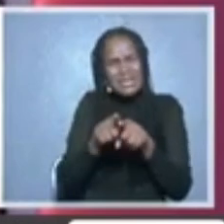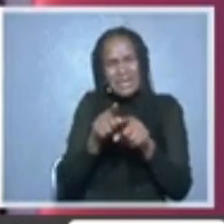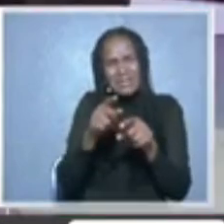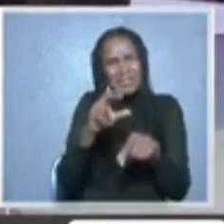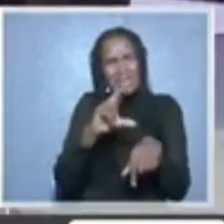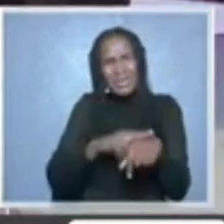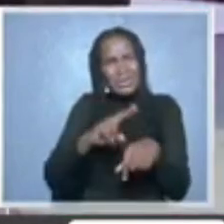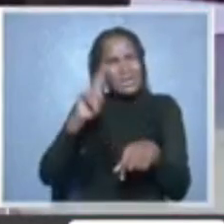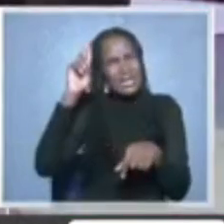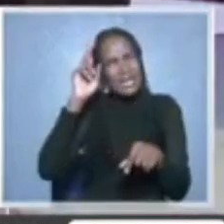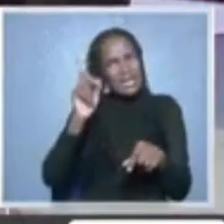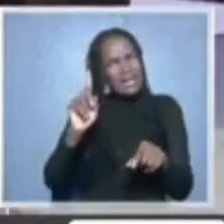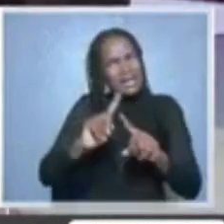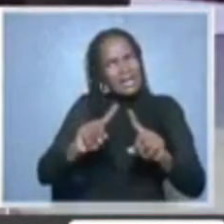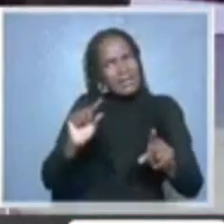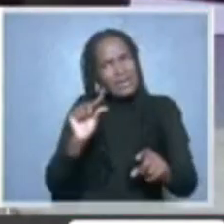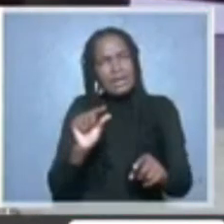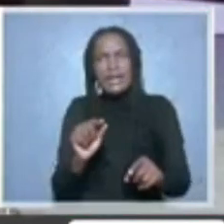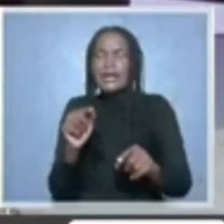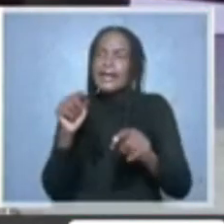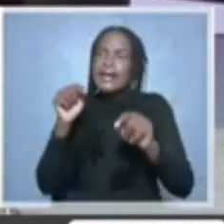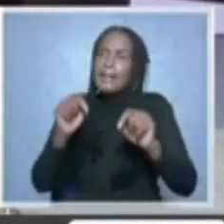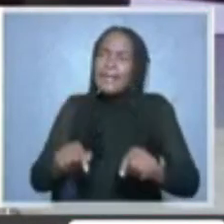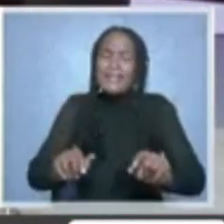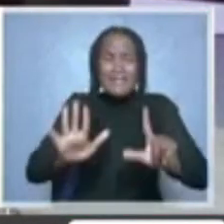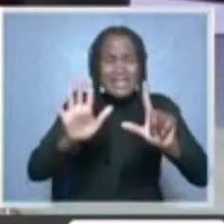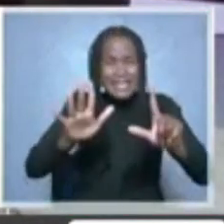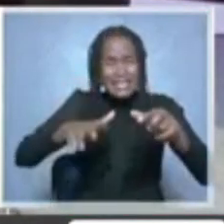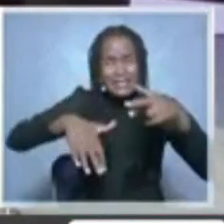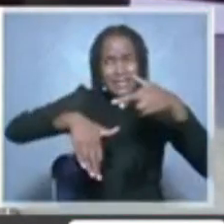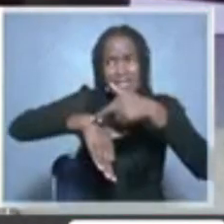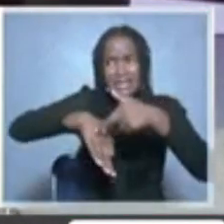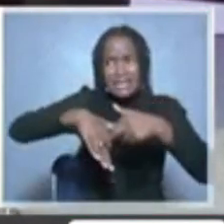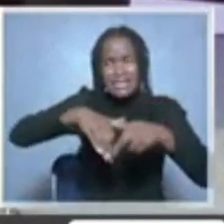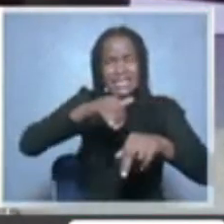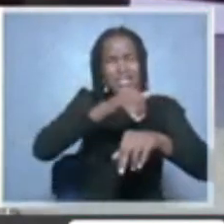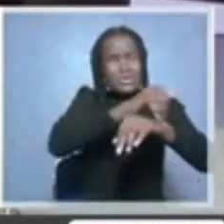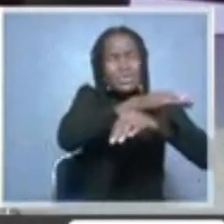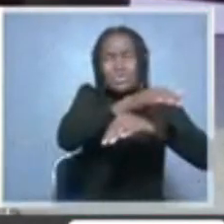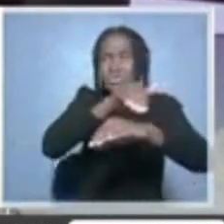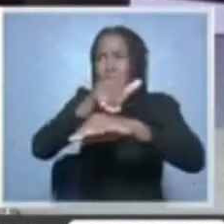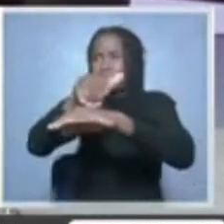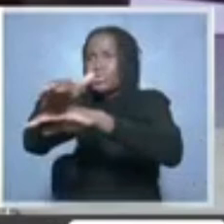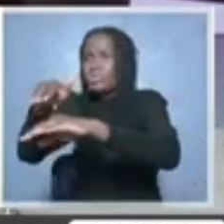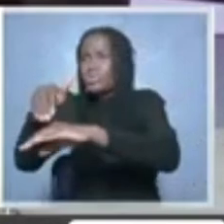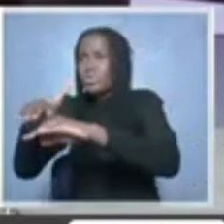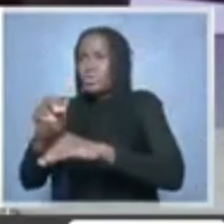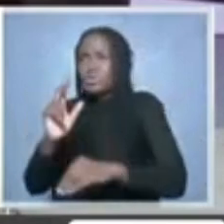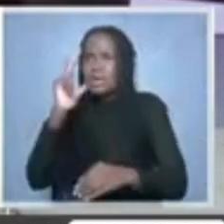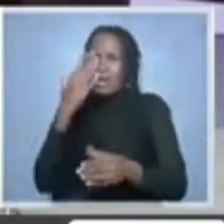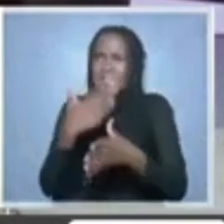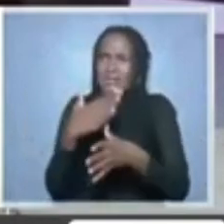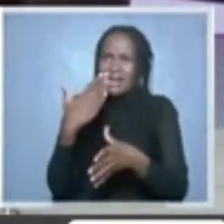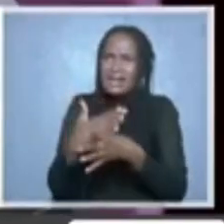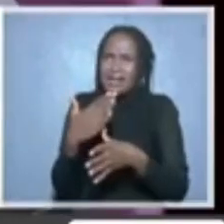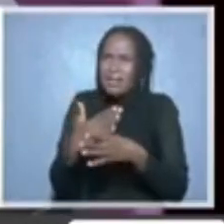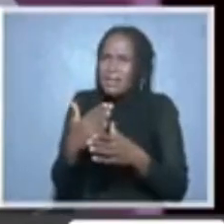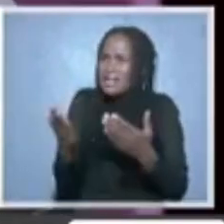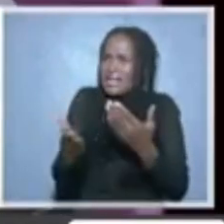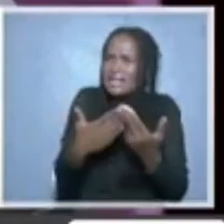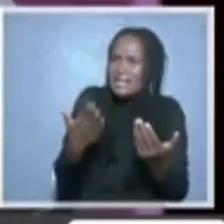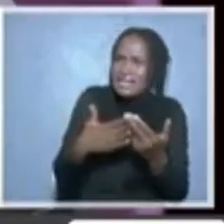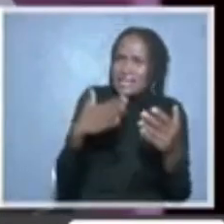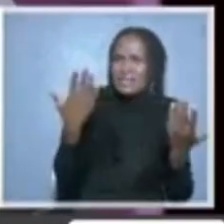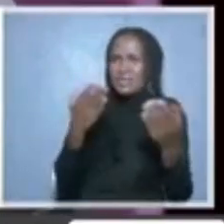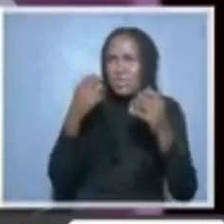technical challenges that comes with executing an event of this nature. Well, I've been privy to be sitting on one or two of the committees that have